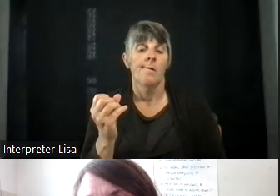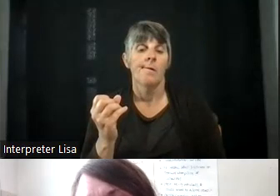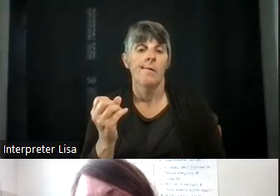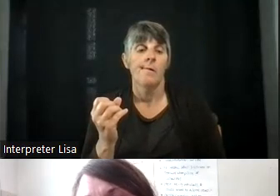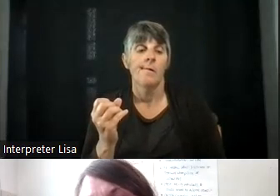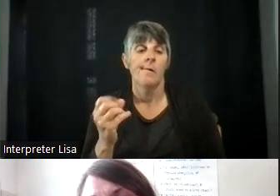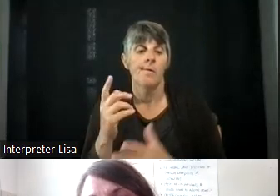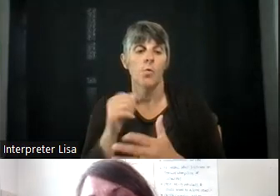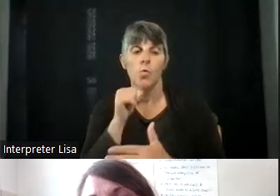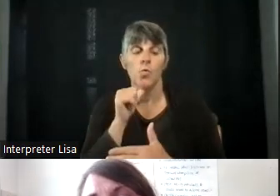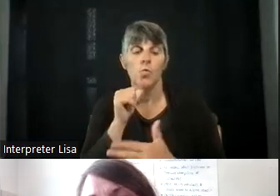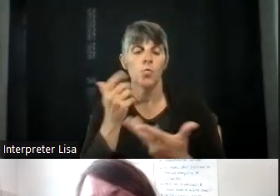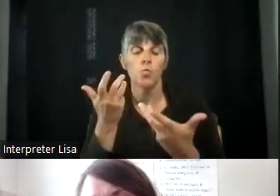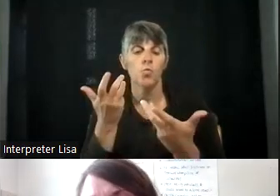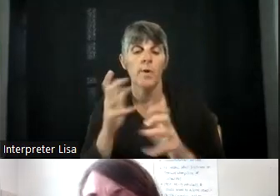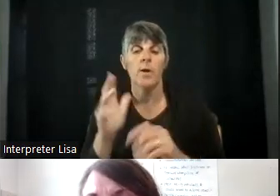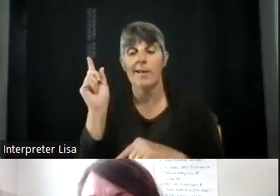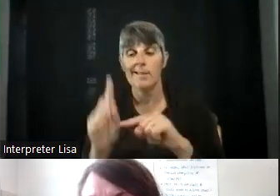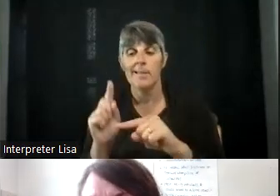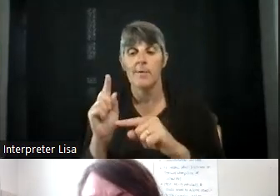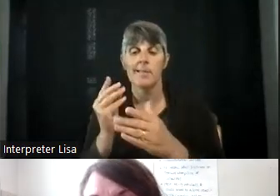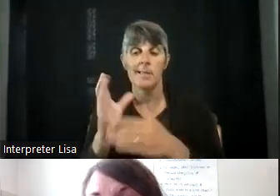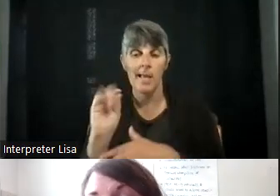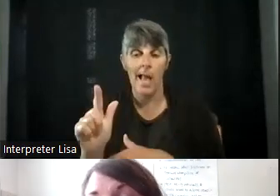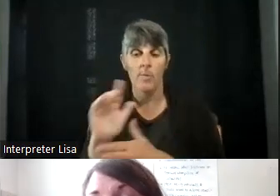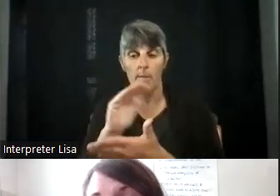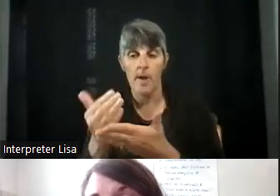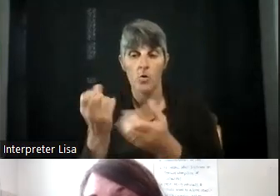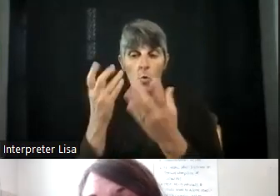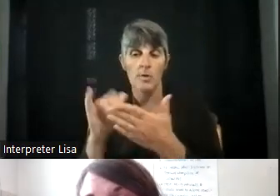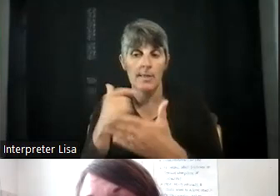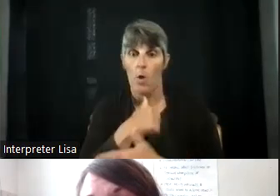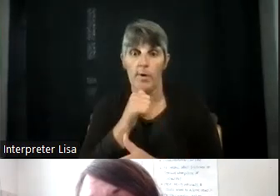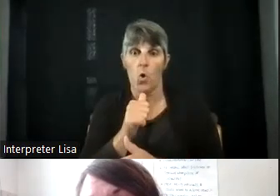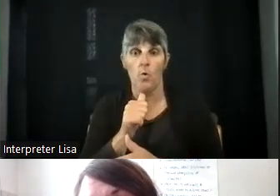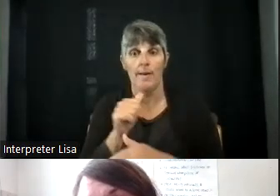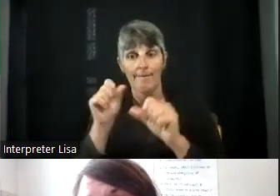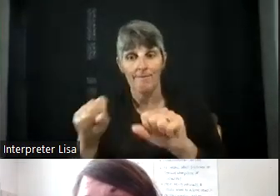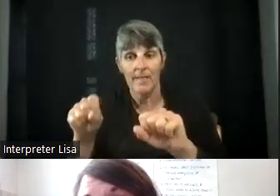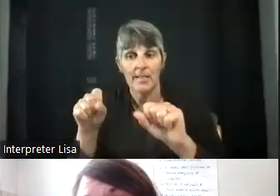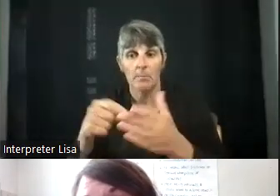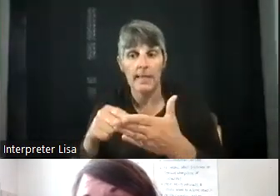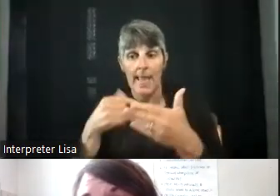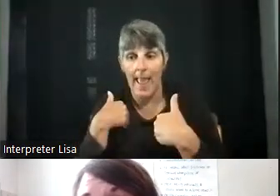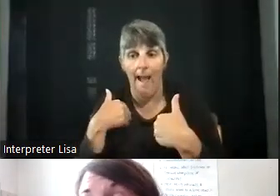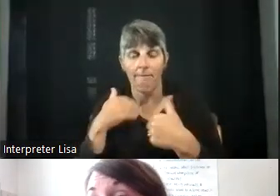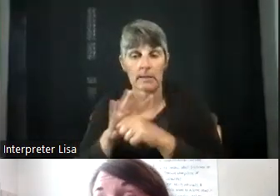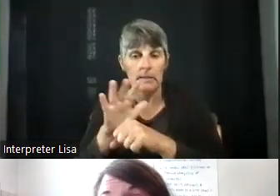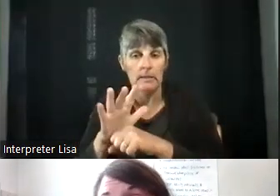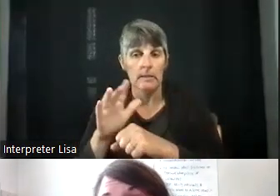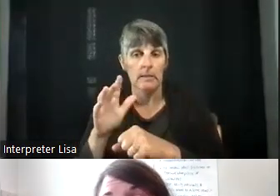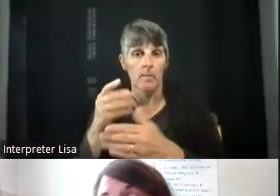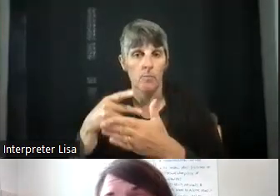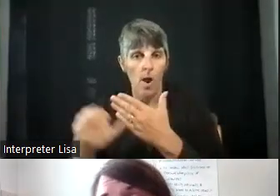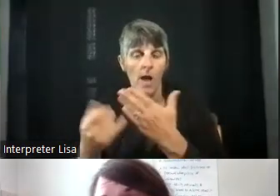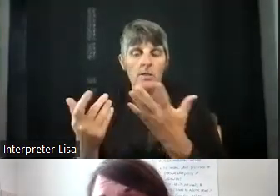is we don't want to decrease the capital amount so much that we don't actually feasibly have a significant capital project,